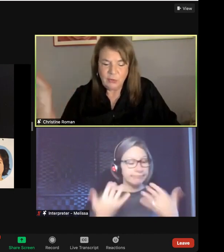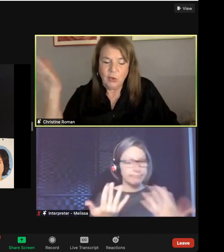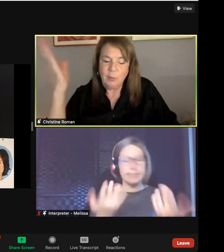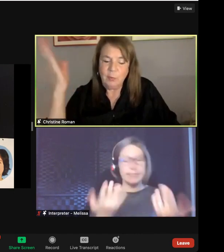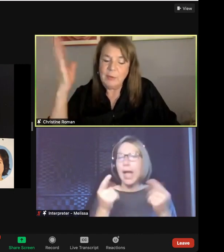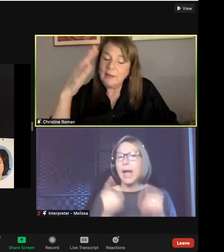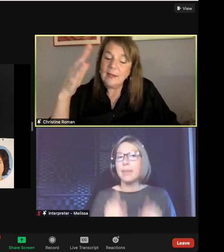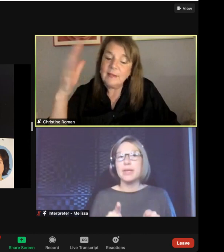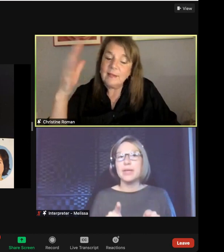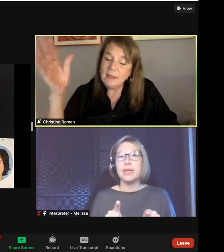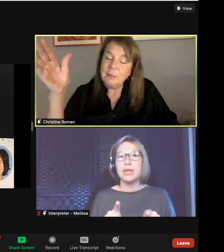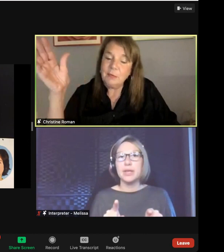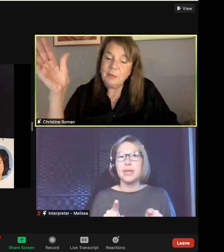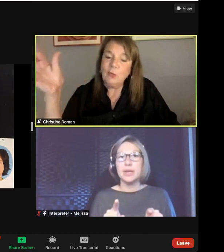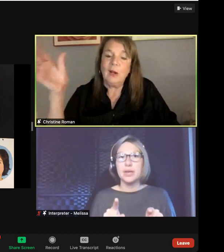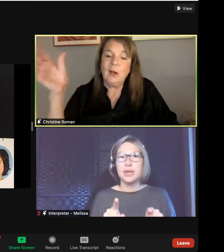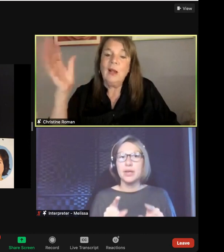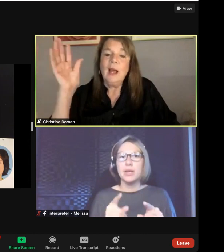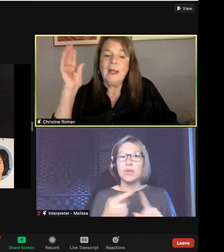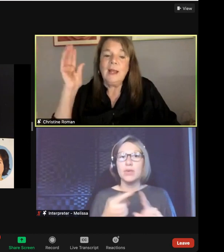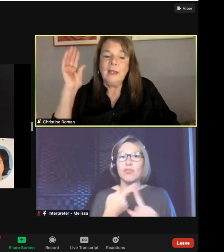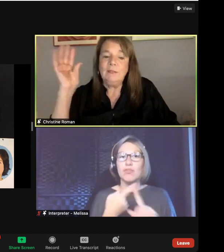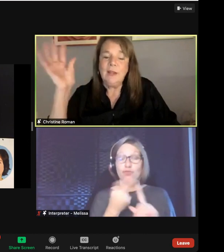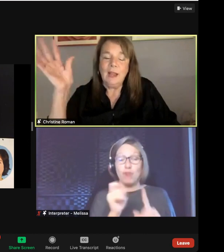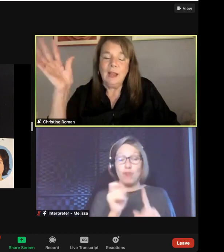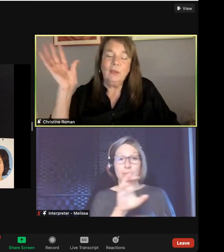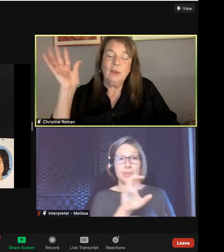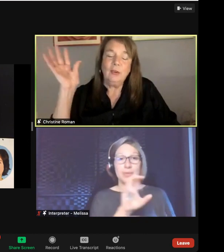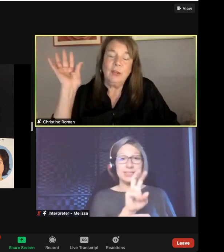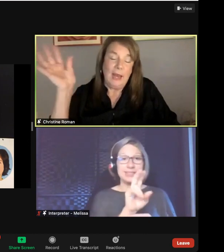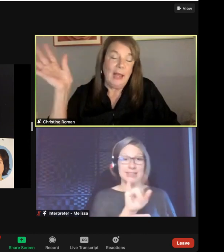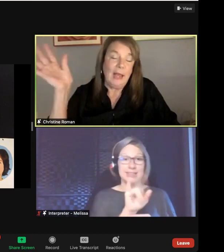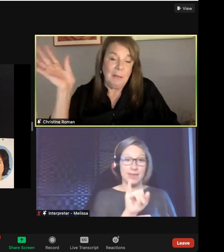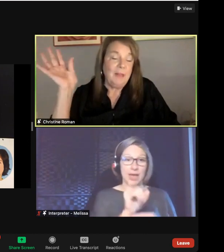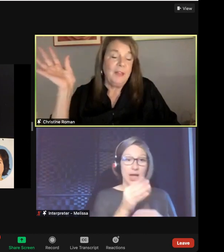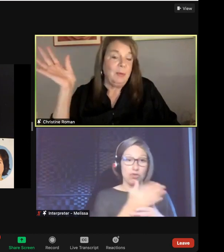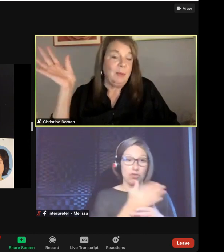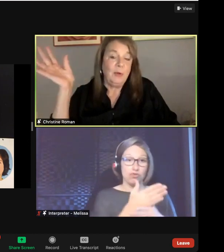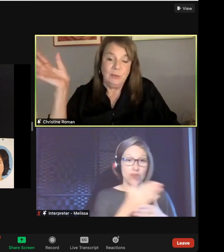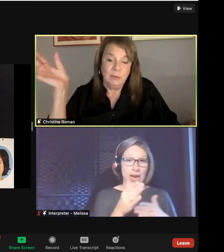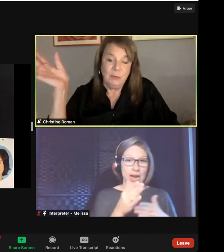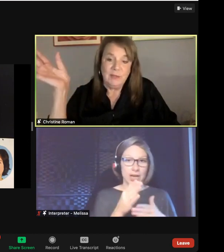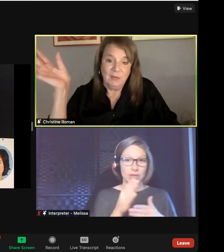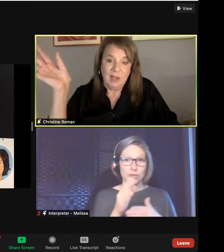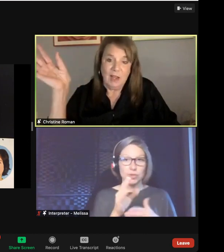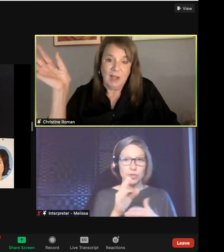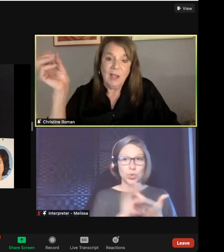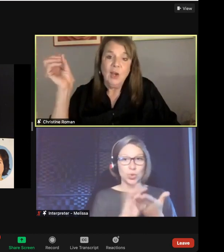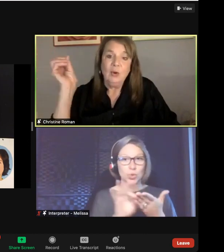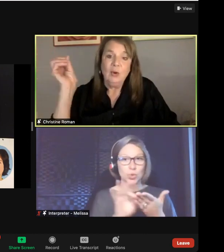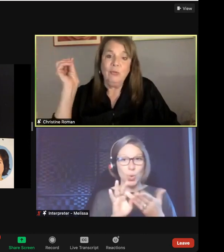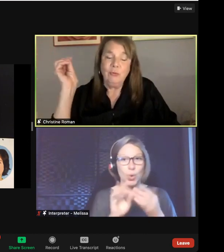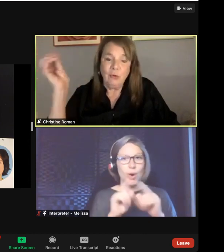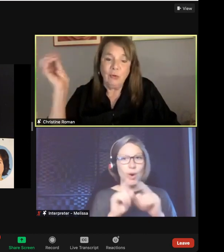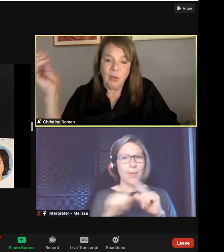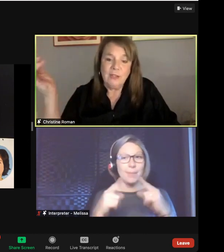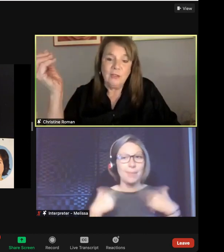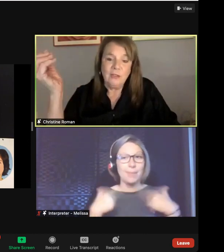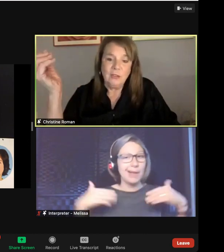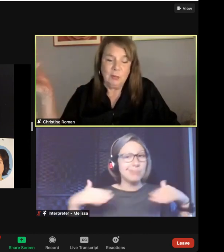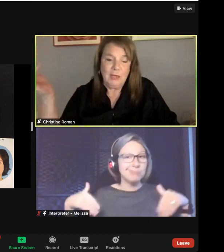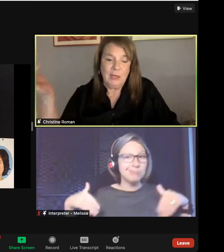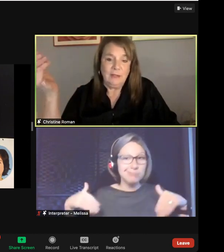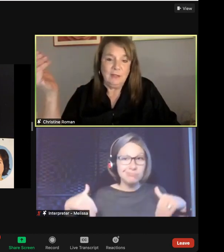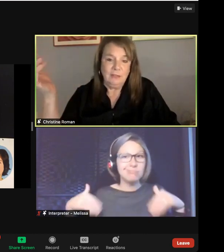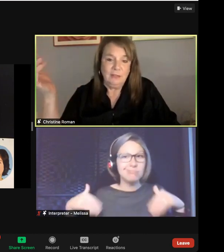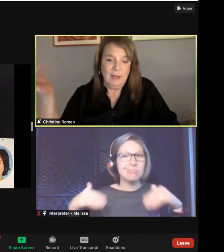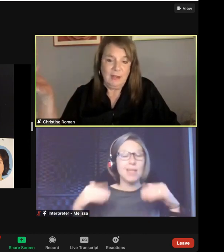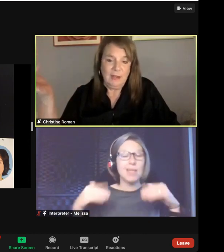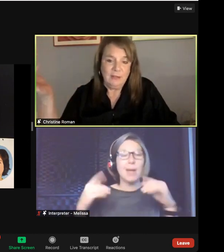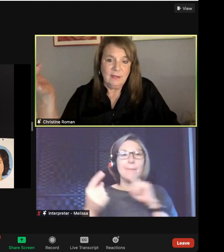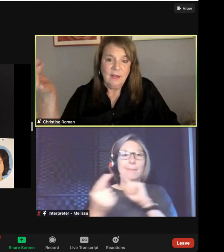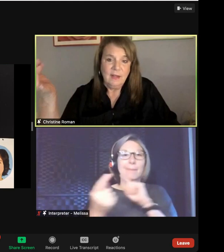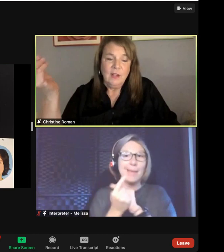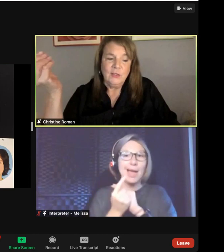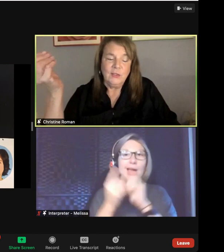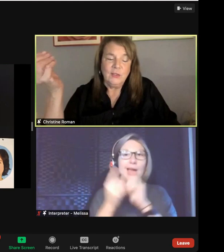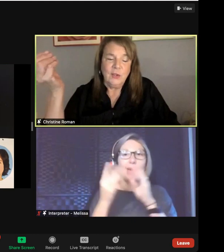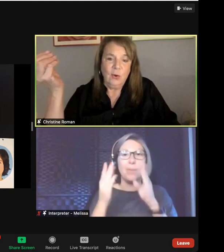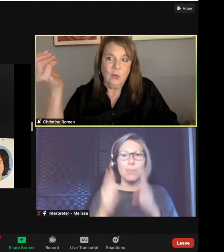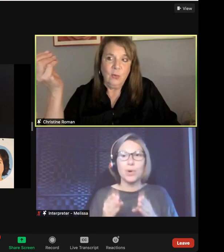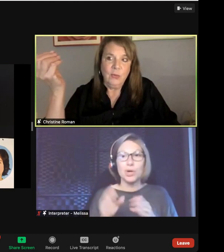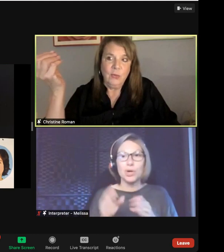CBI range score. But as I said before, I have never yet met the person with CBI who fully discriminates a